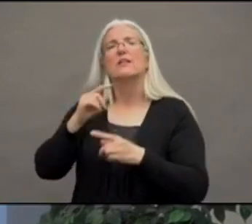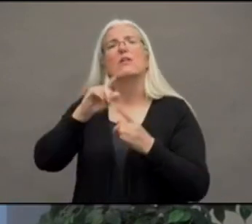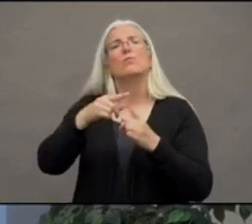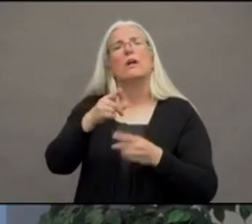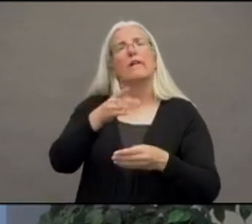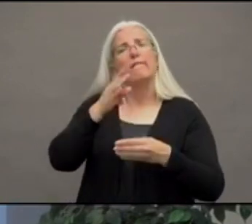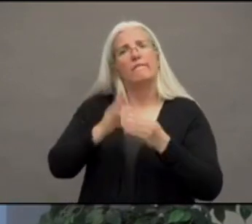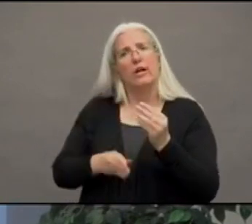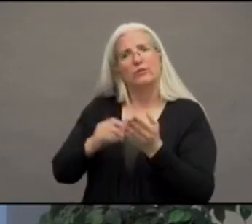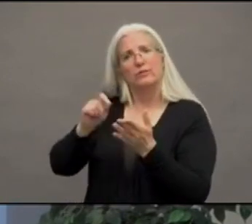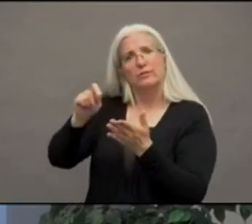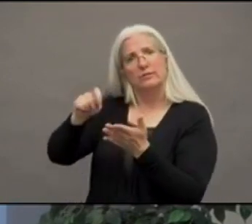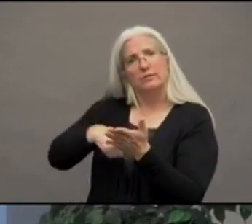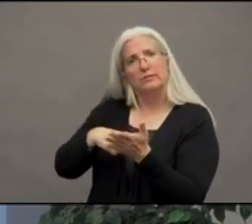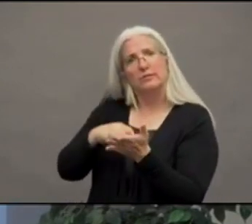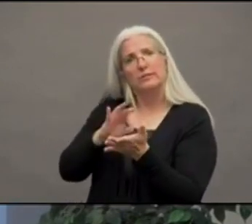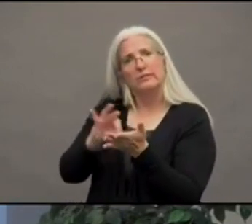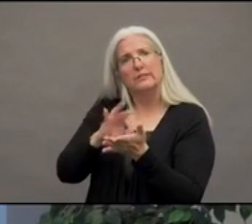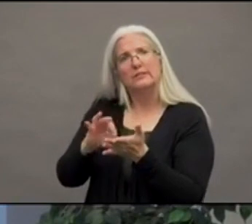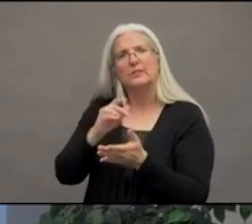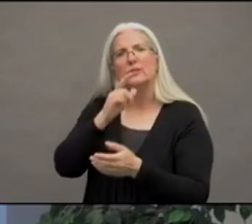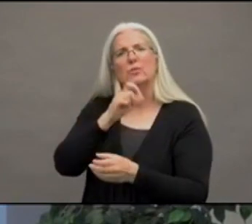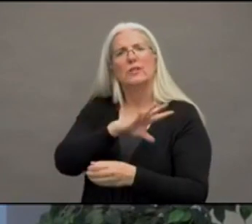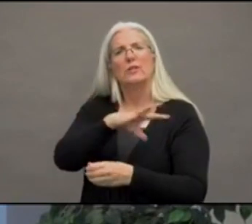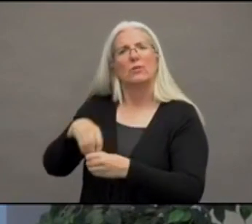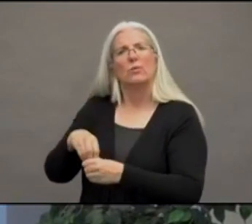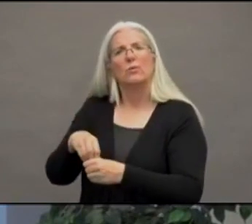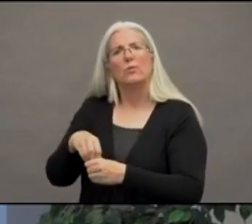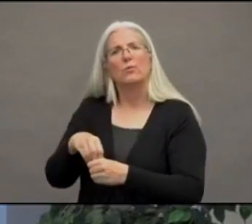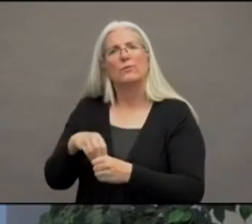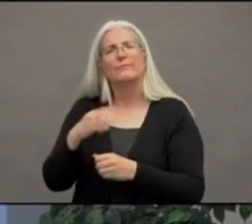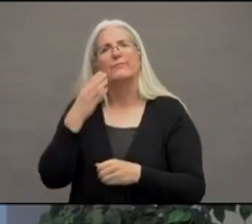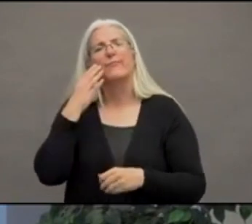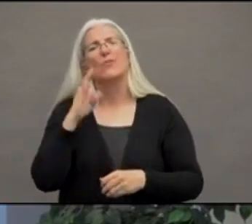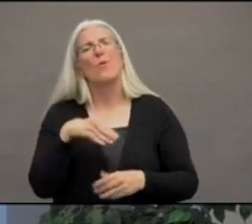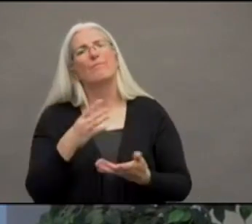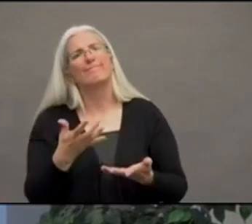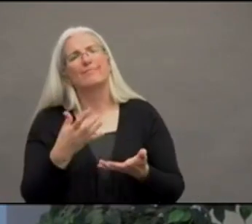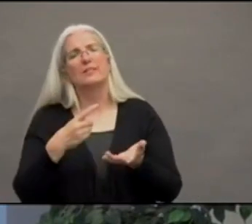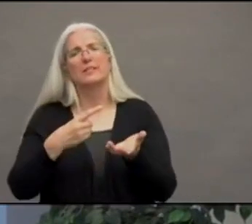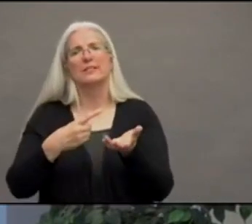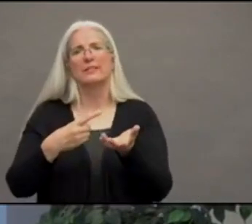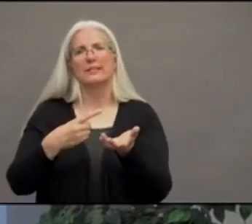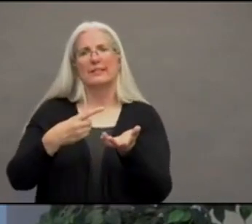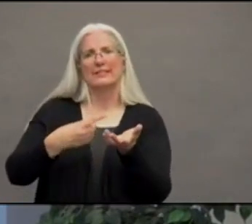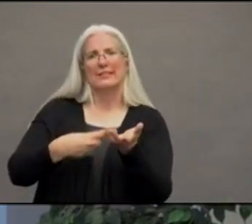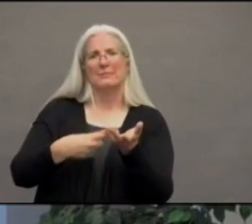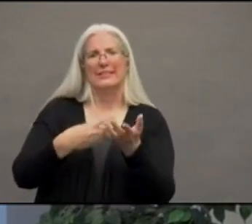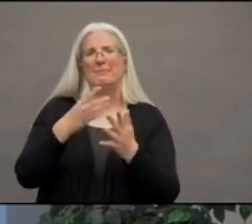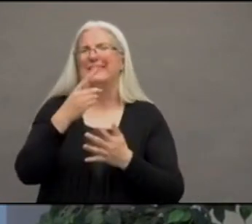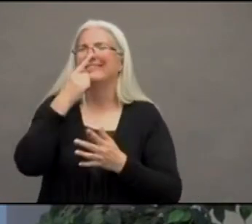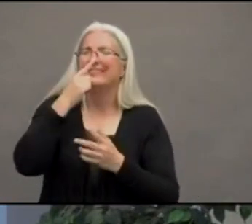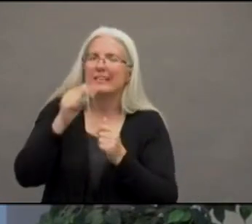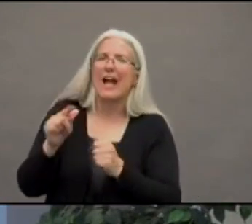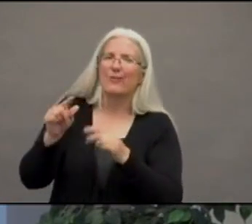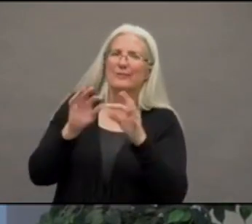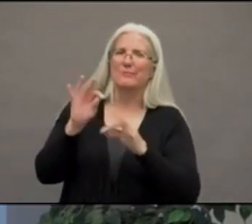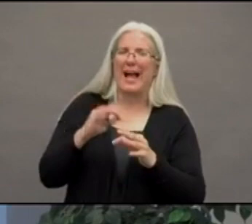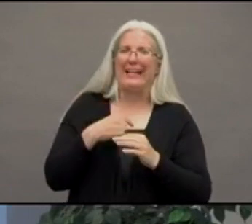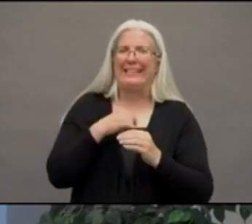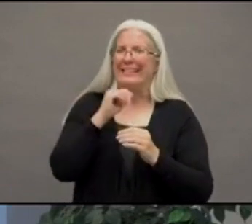not everybody is going to take it necessarily. If there's a family, please explain. Right. So I don't misspeak